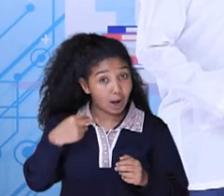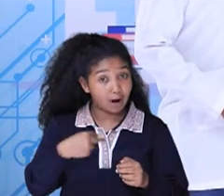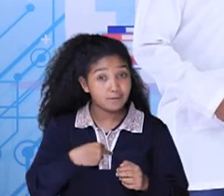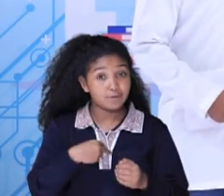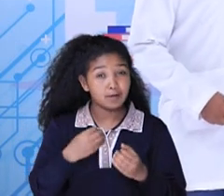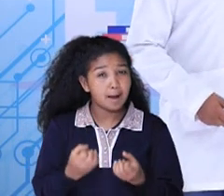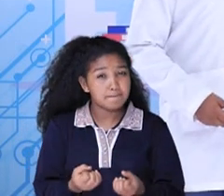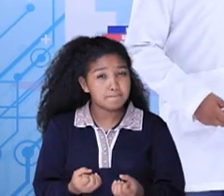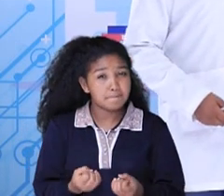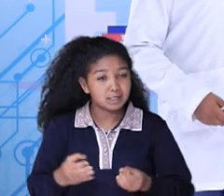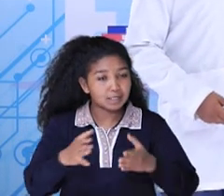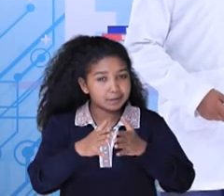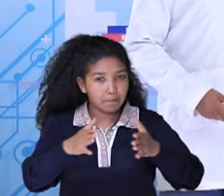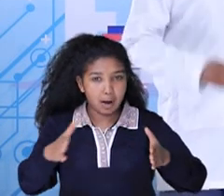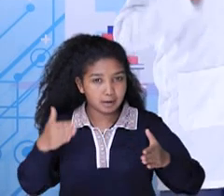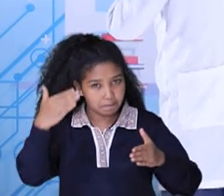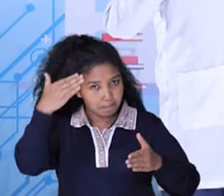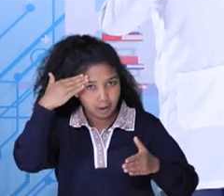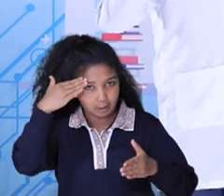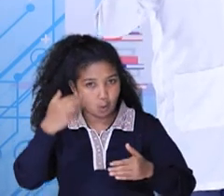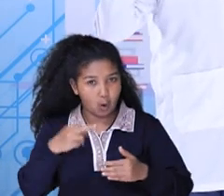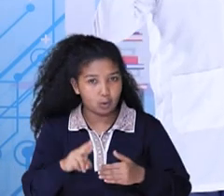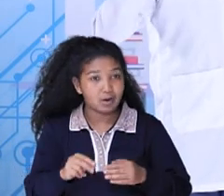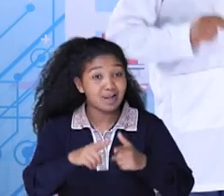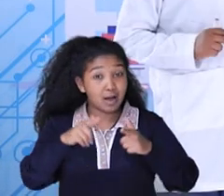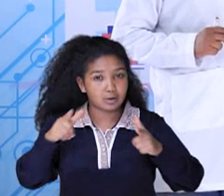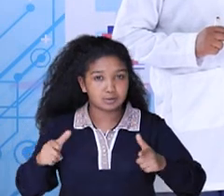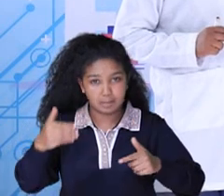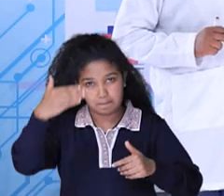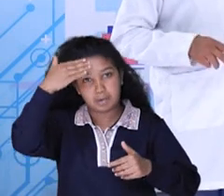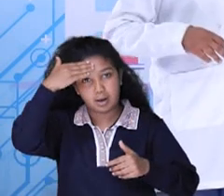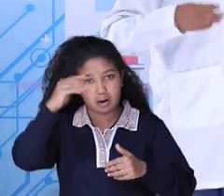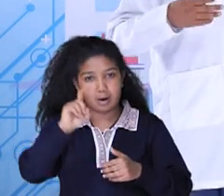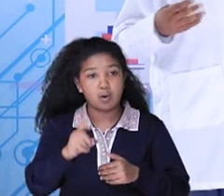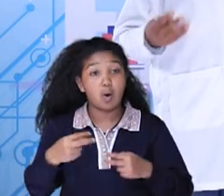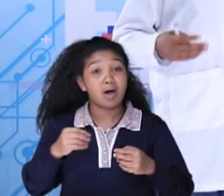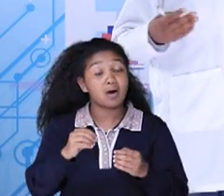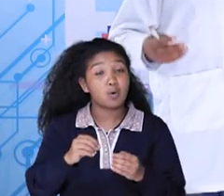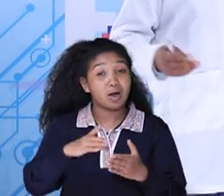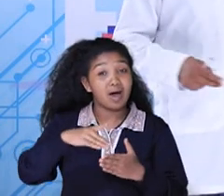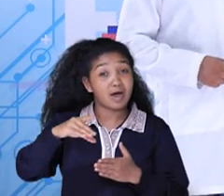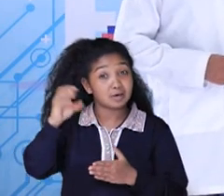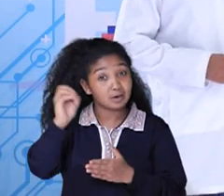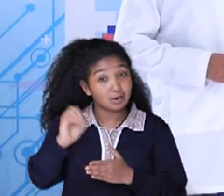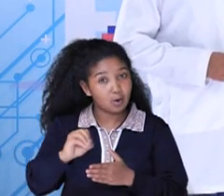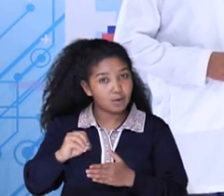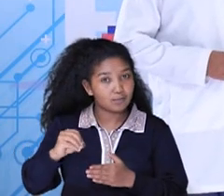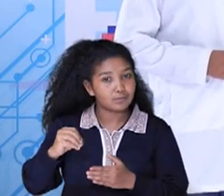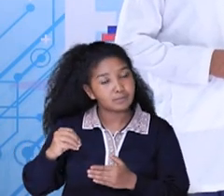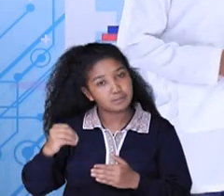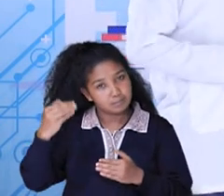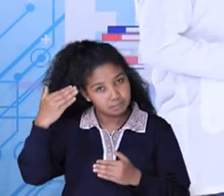have much expanded brain or larger brain or high degree of encephalization.